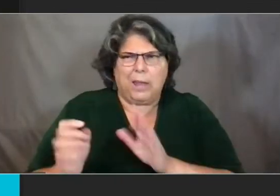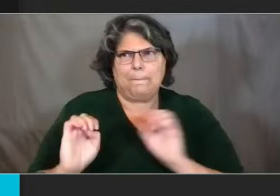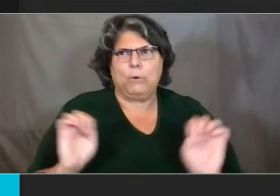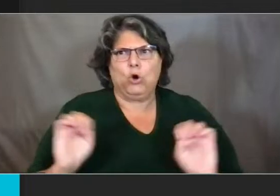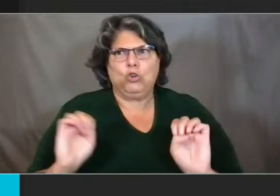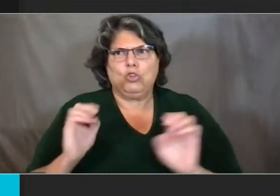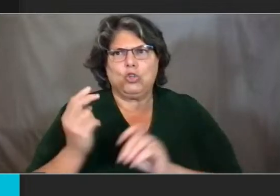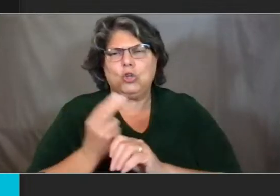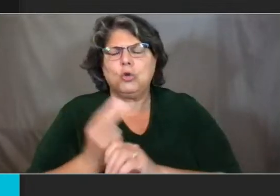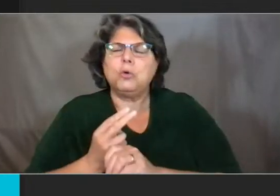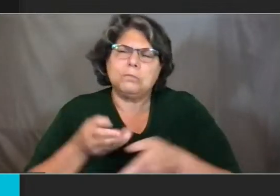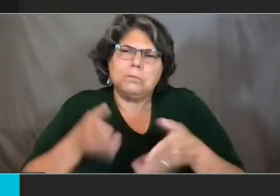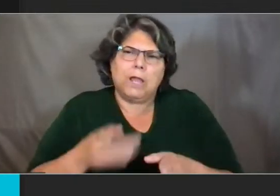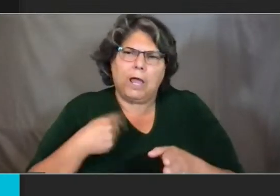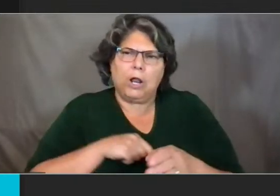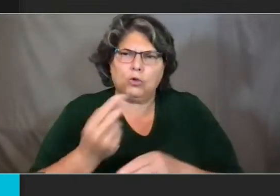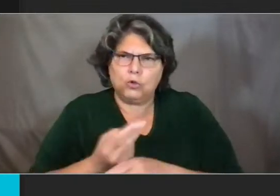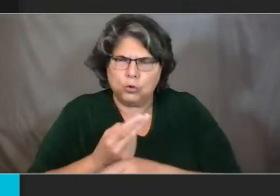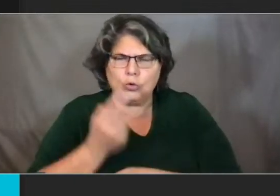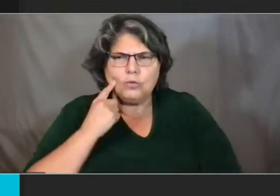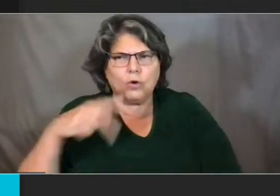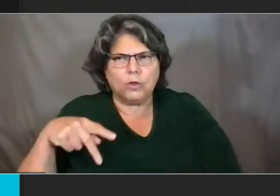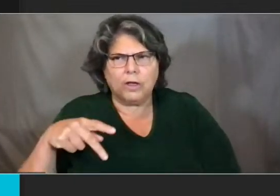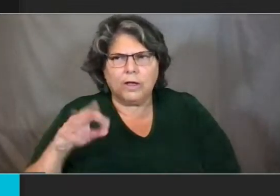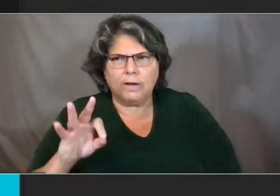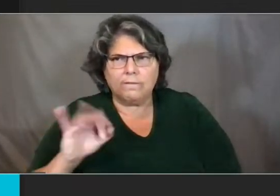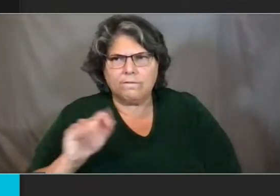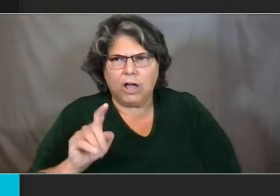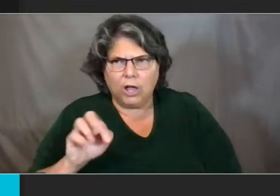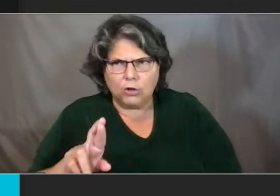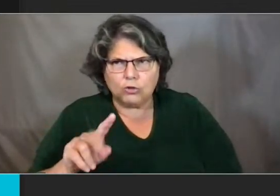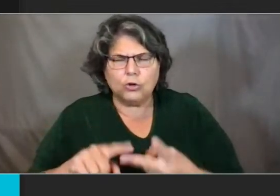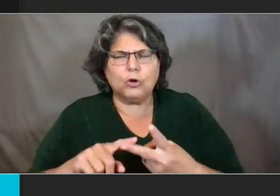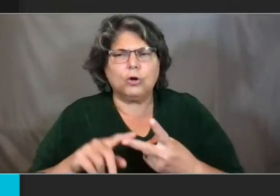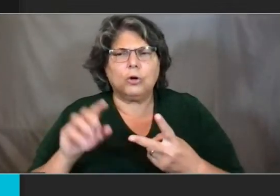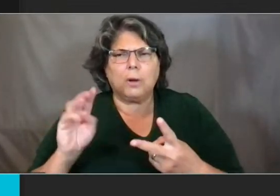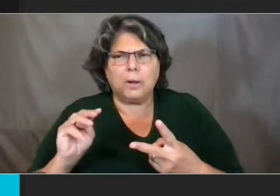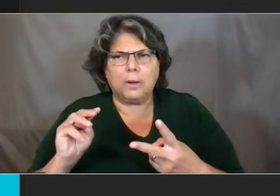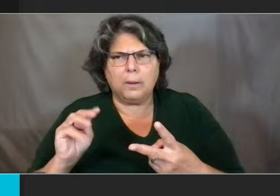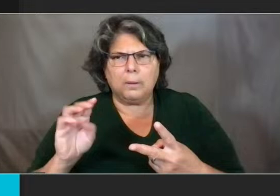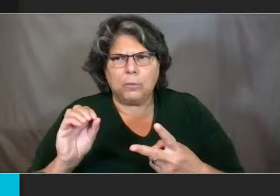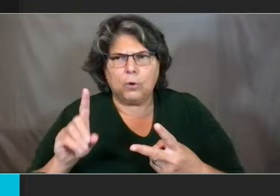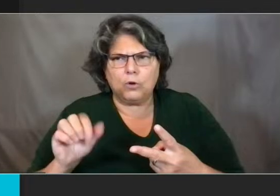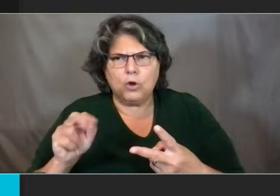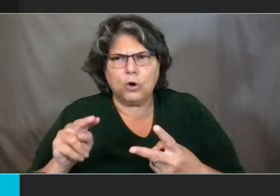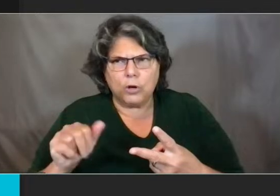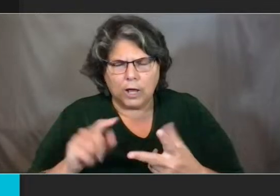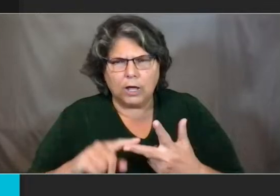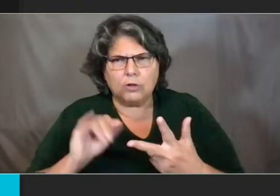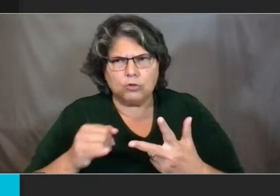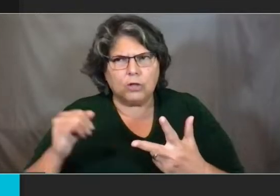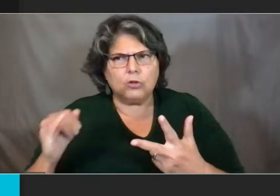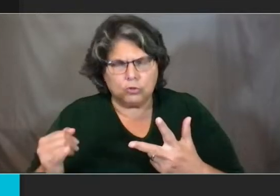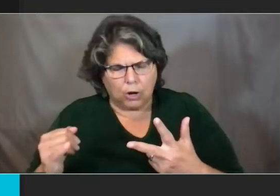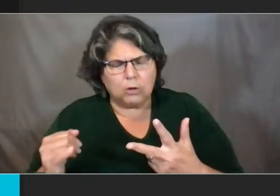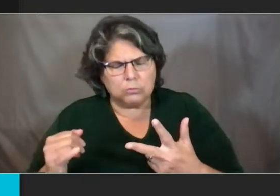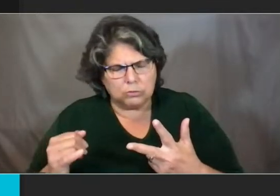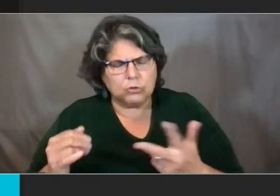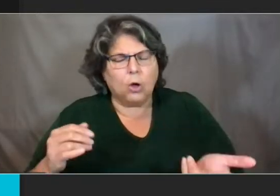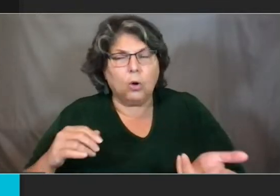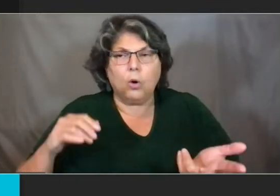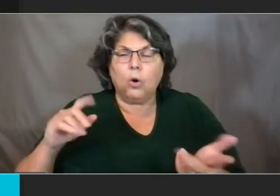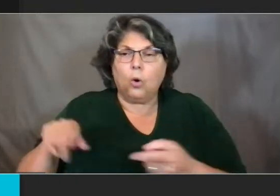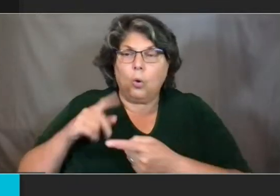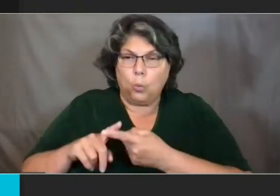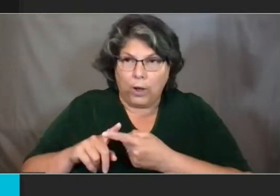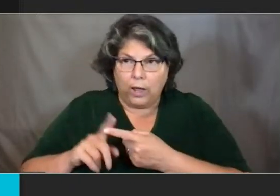the Pfizer, the Moderna, and the Janssen. And it's possible when they become FDA approved, we don't know, but it's possible there could be a